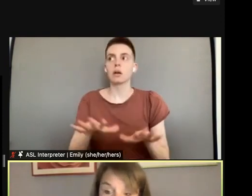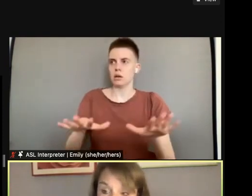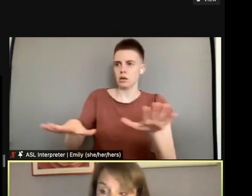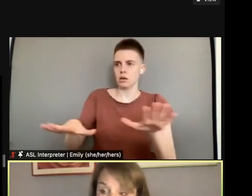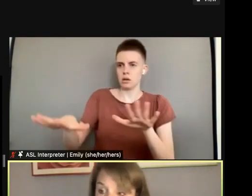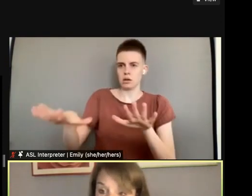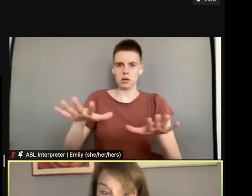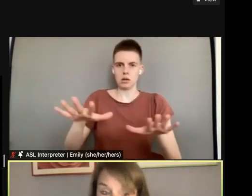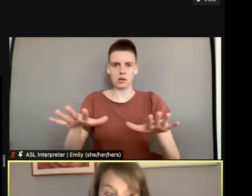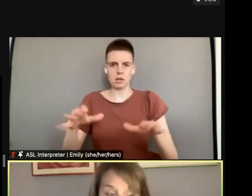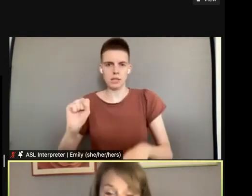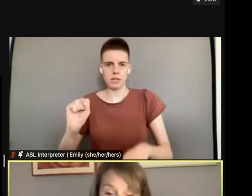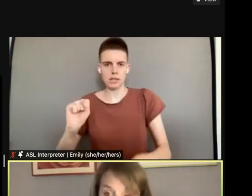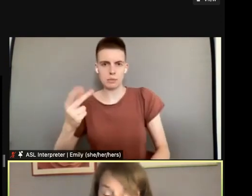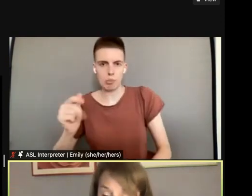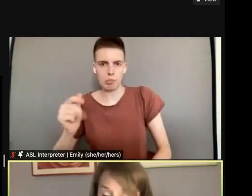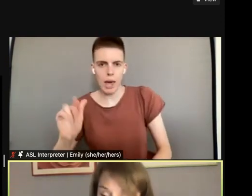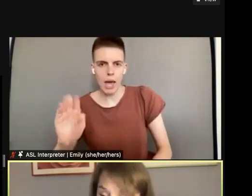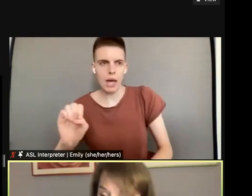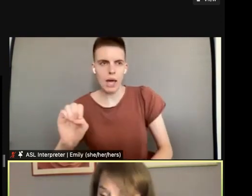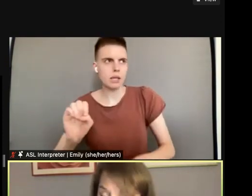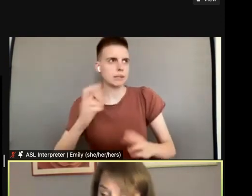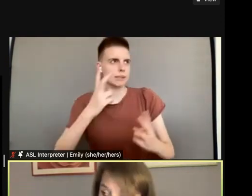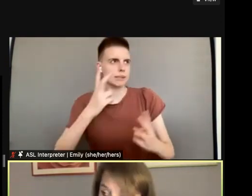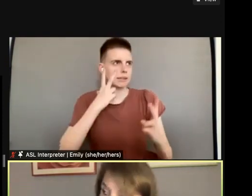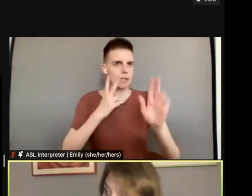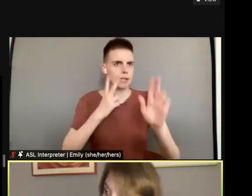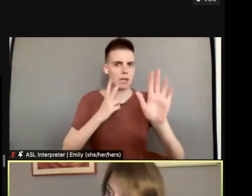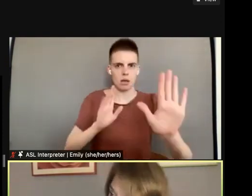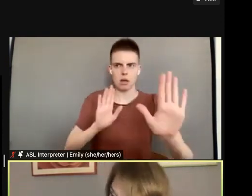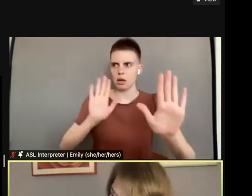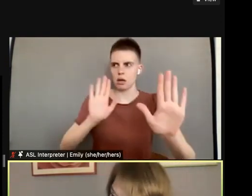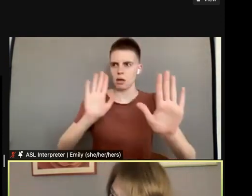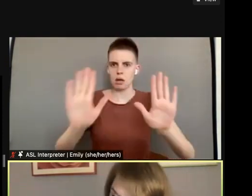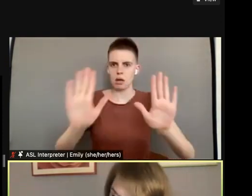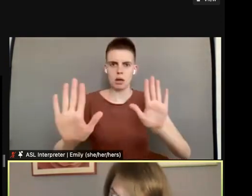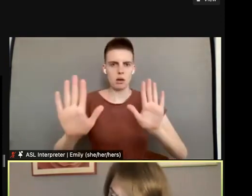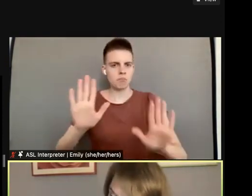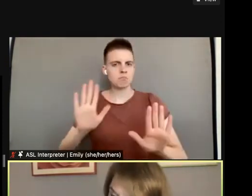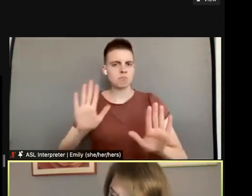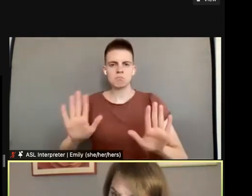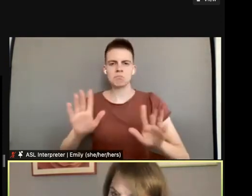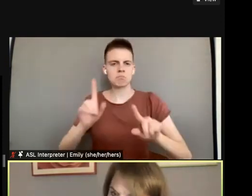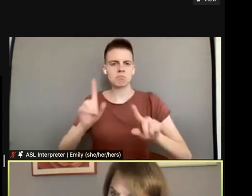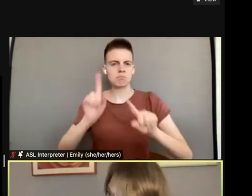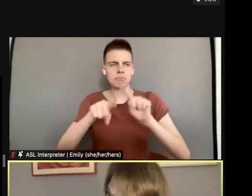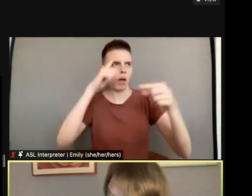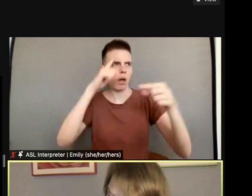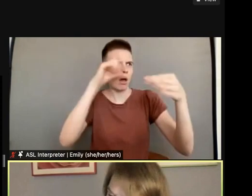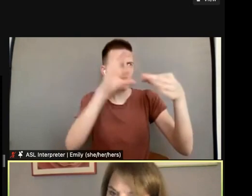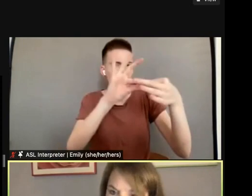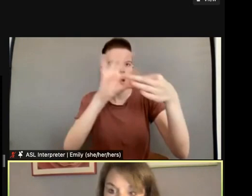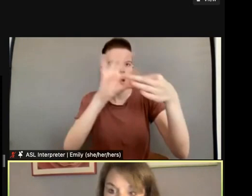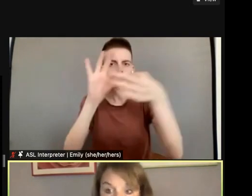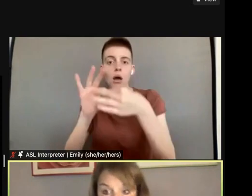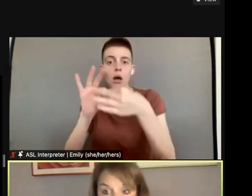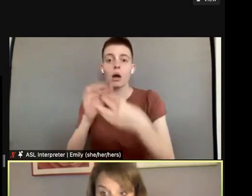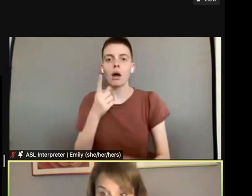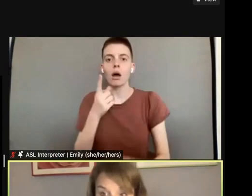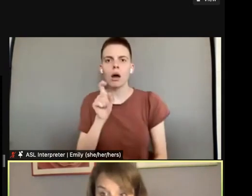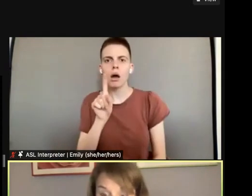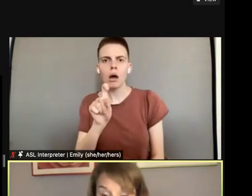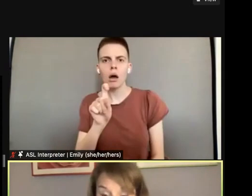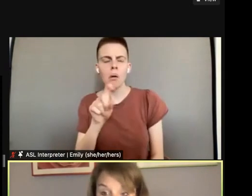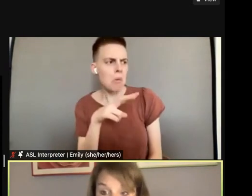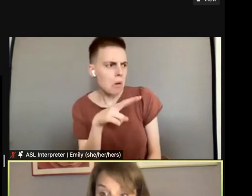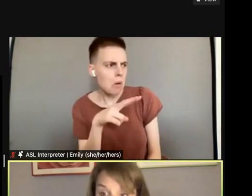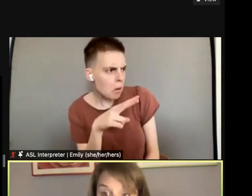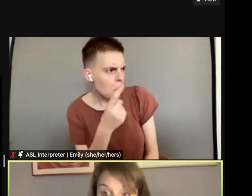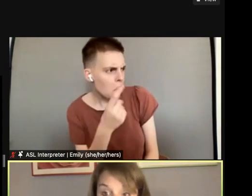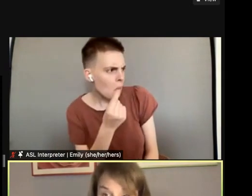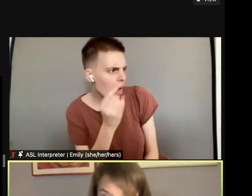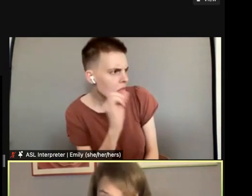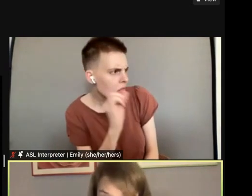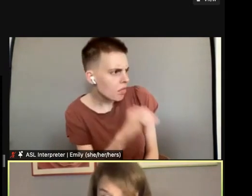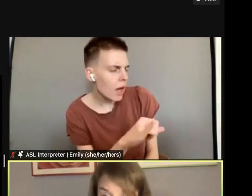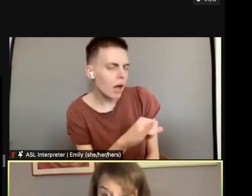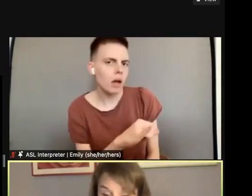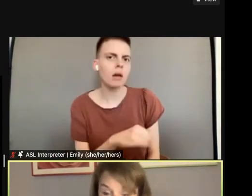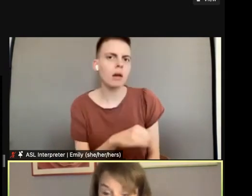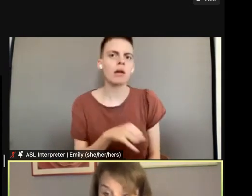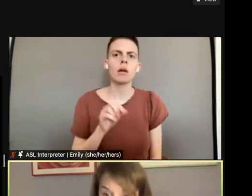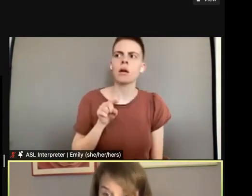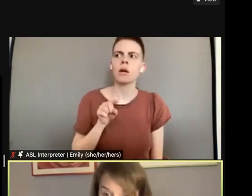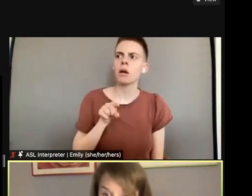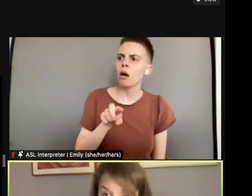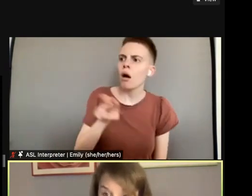don't necessarily stop on their way out the door and think, oh, look at that space. Wonder what those toys are for in the other